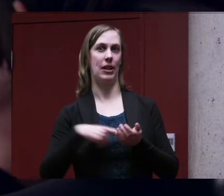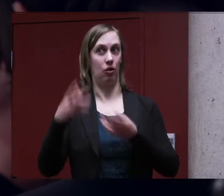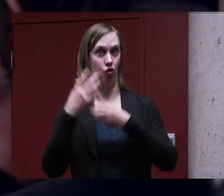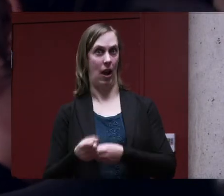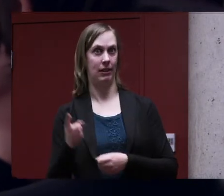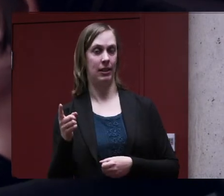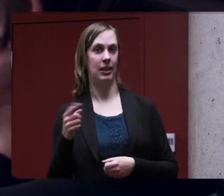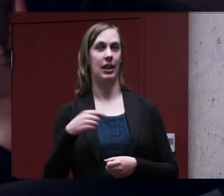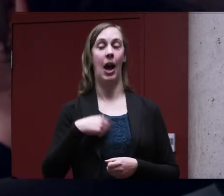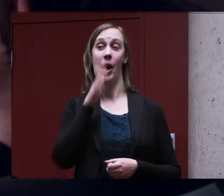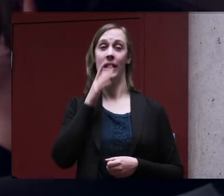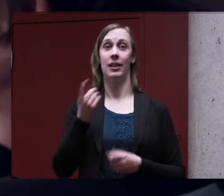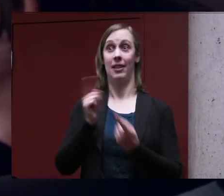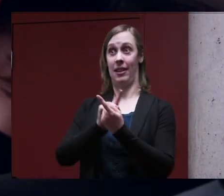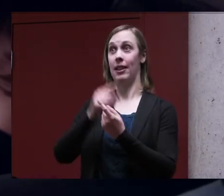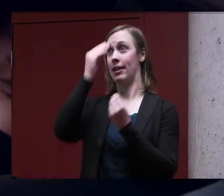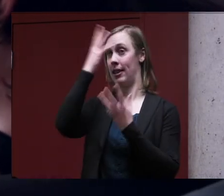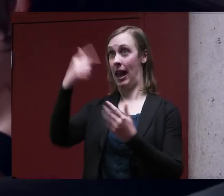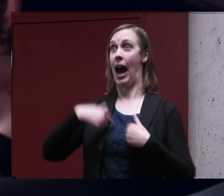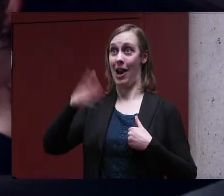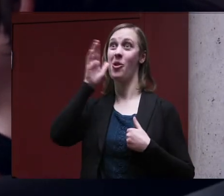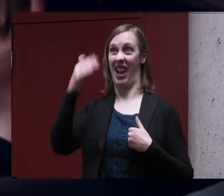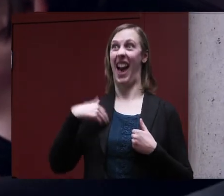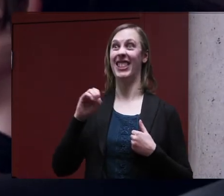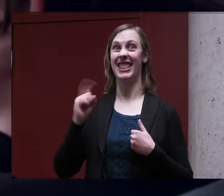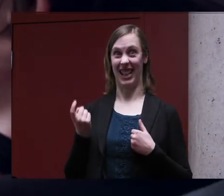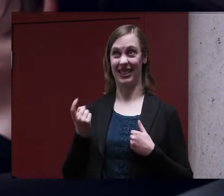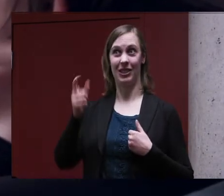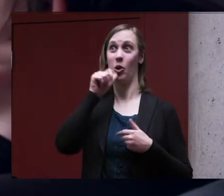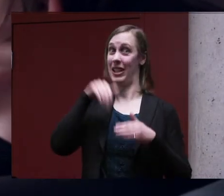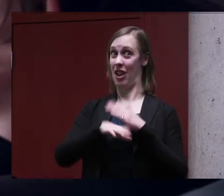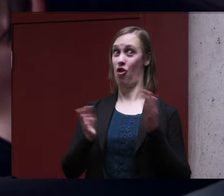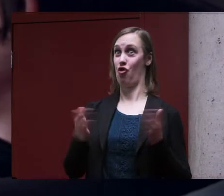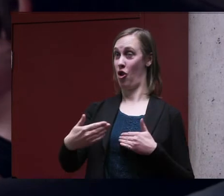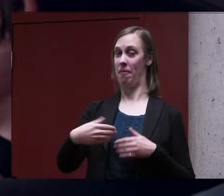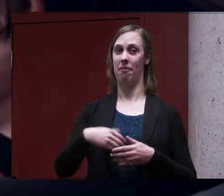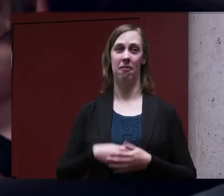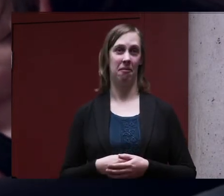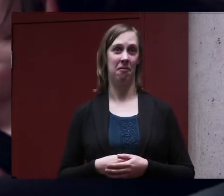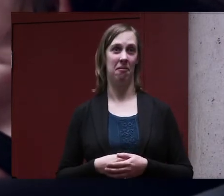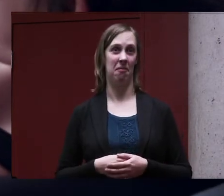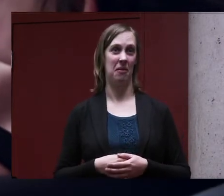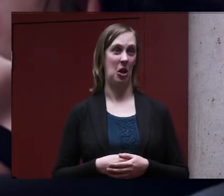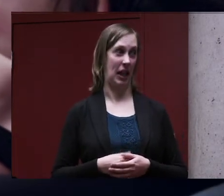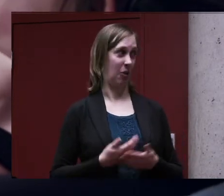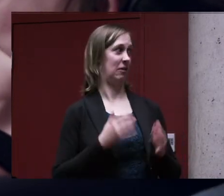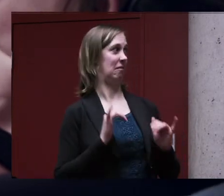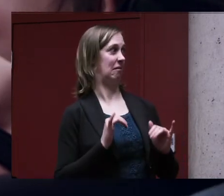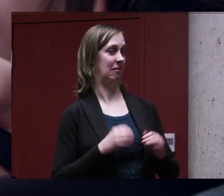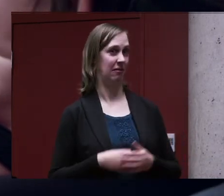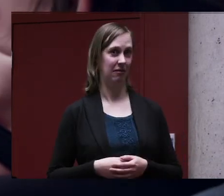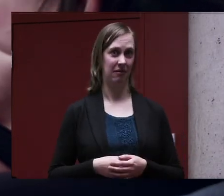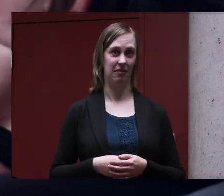and I say very plainly, I'm gonna have sex. They'll come in the room and like, what are you doing? And even then, even